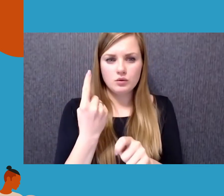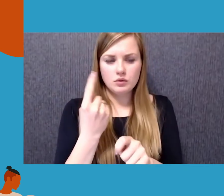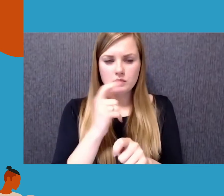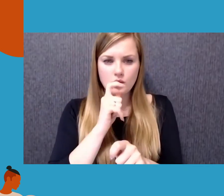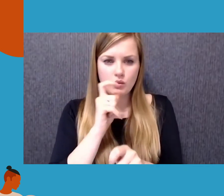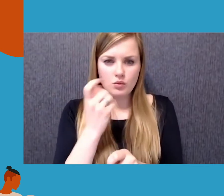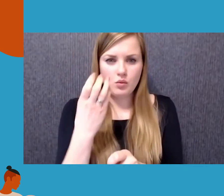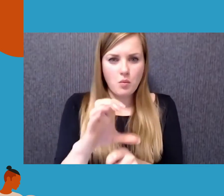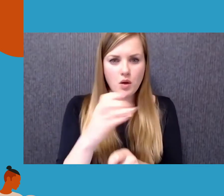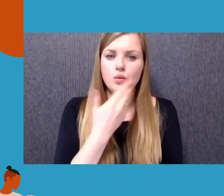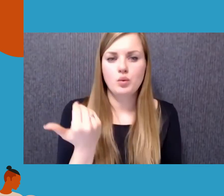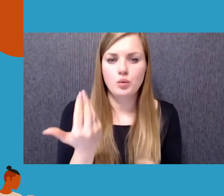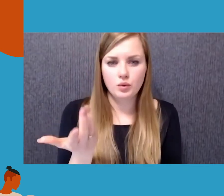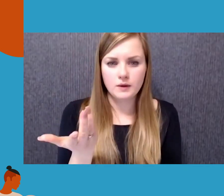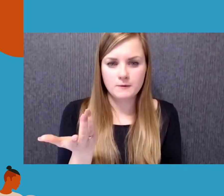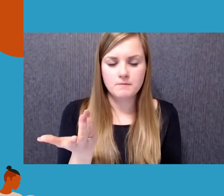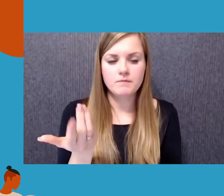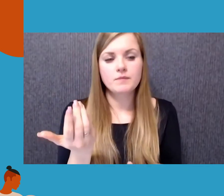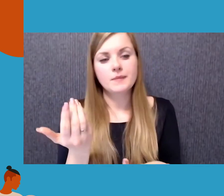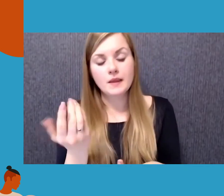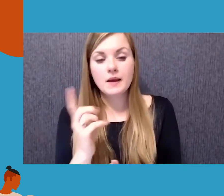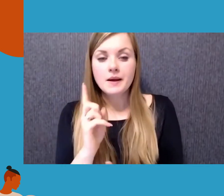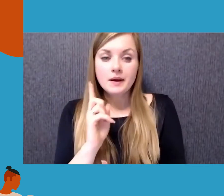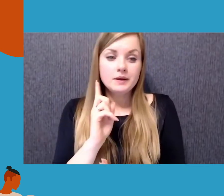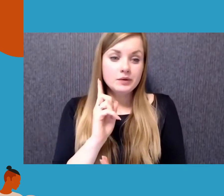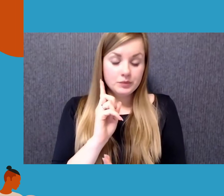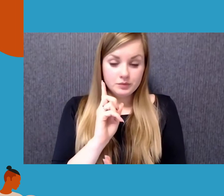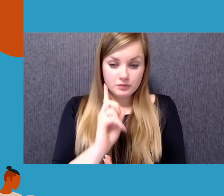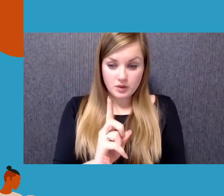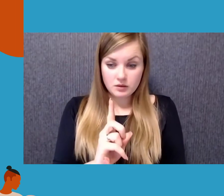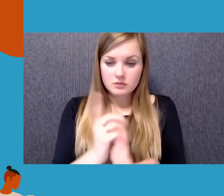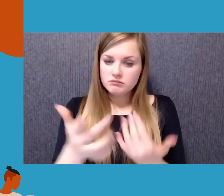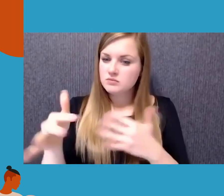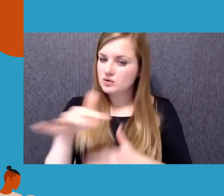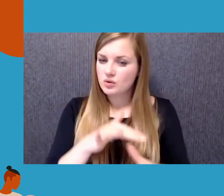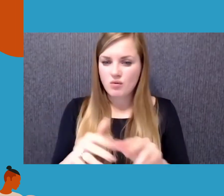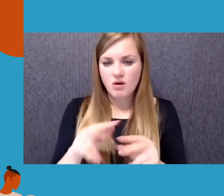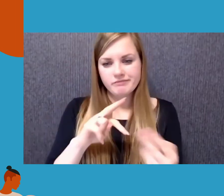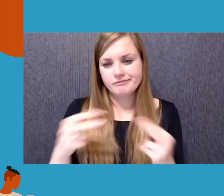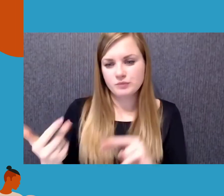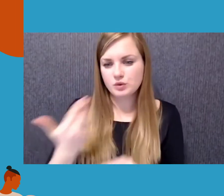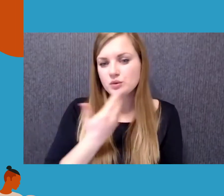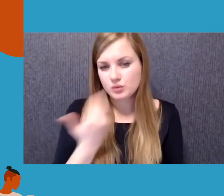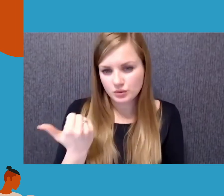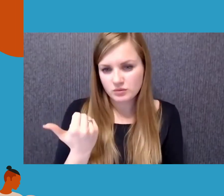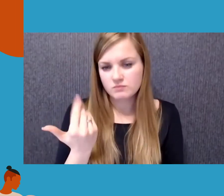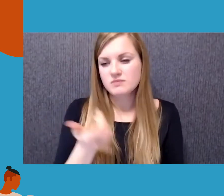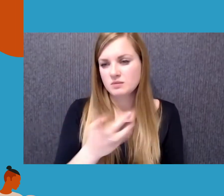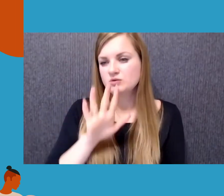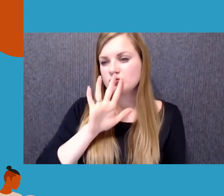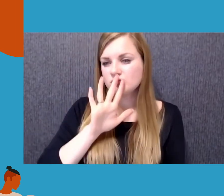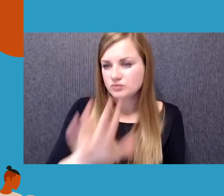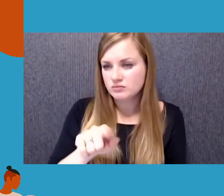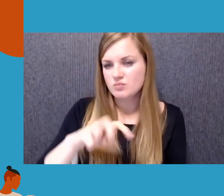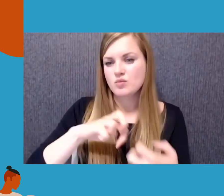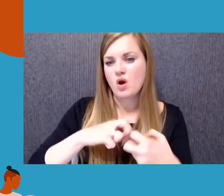Well, I was not happy to see that the Lithuanian court said that those